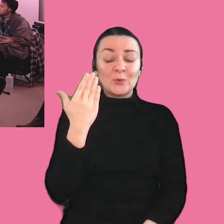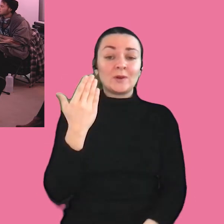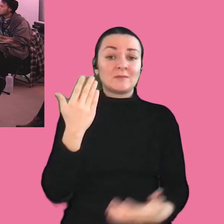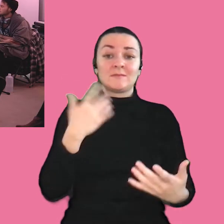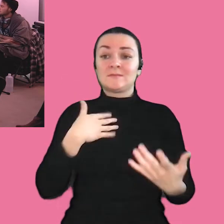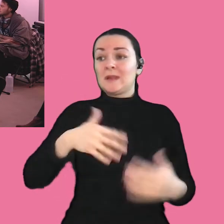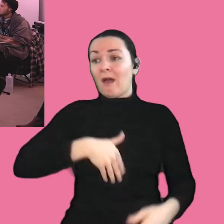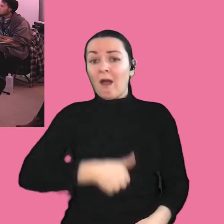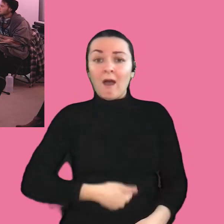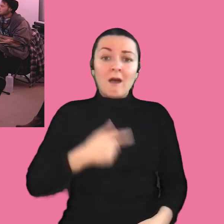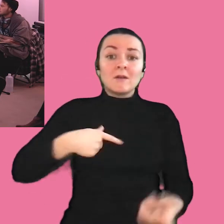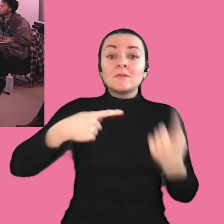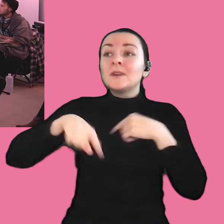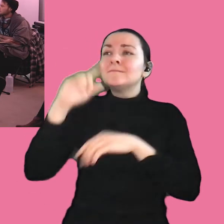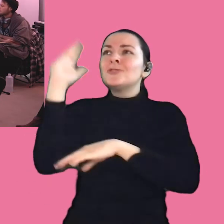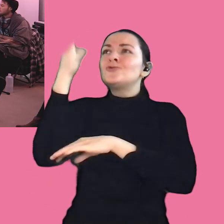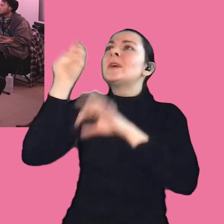basis. And